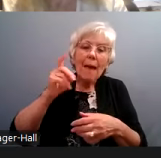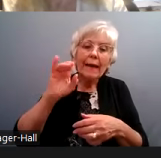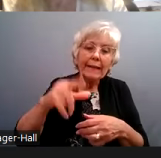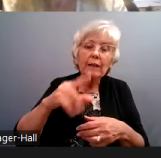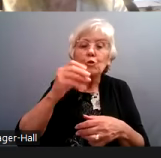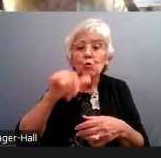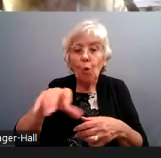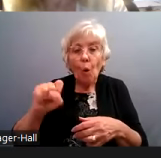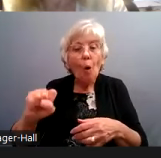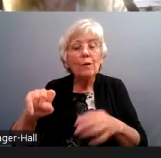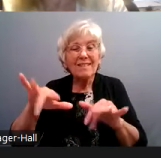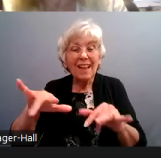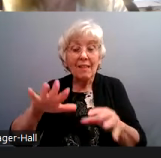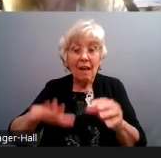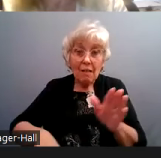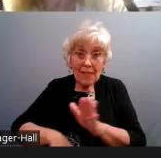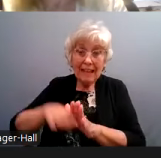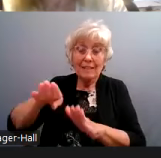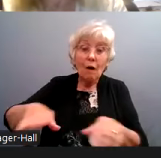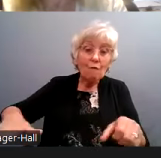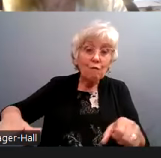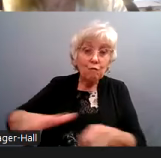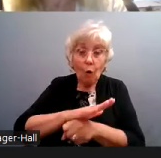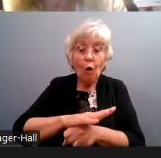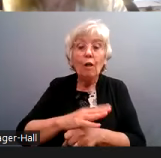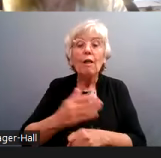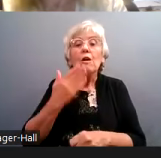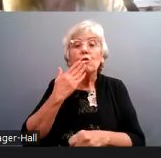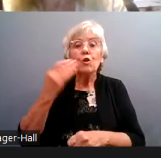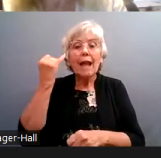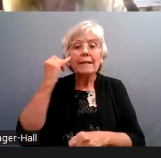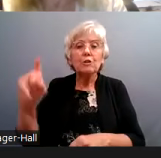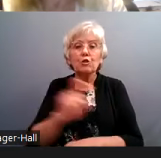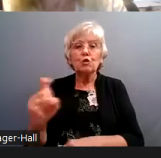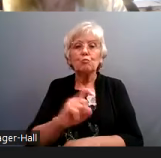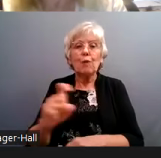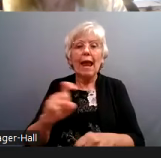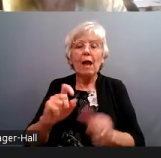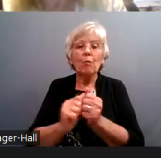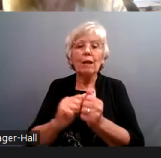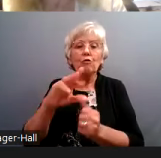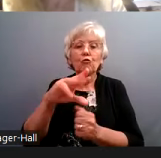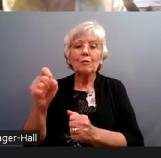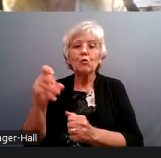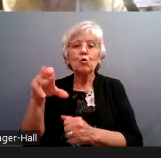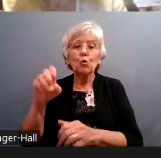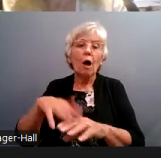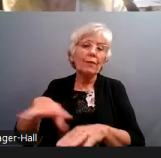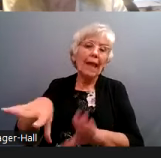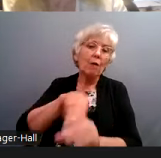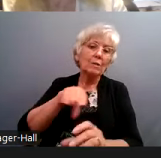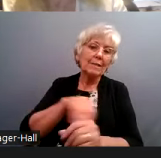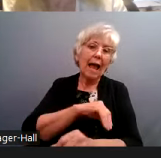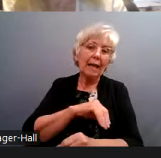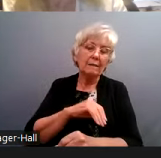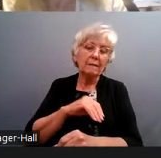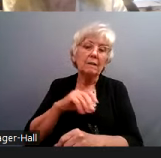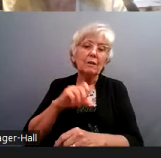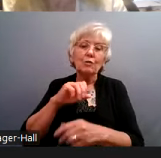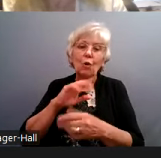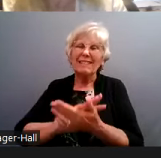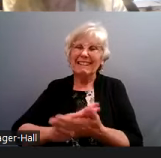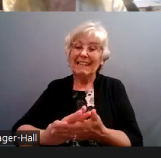full, it's ideal to spray them with the rescue on the outside, so it's disinfected on the outside. You can spray